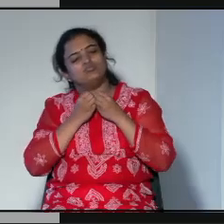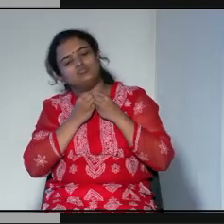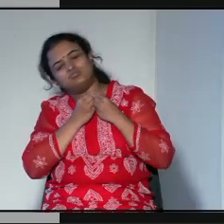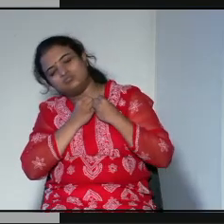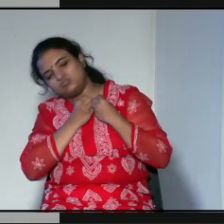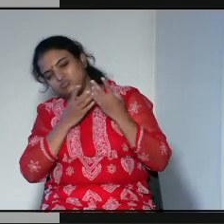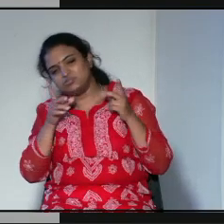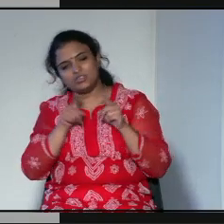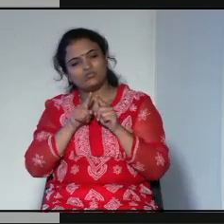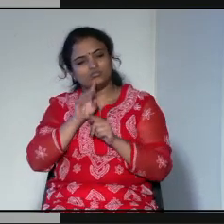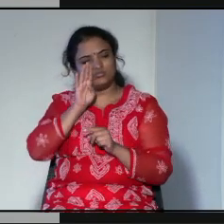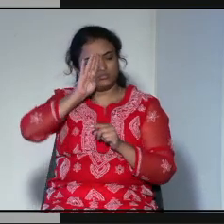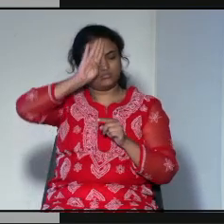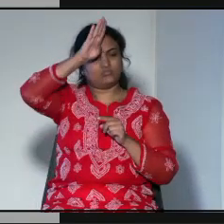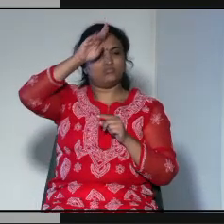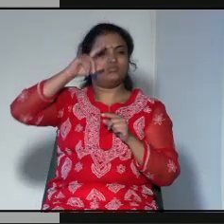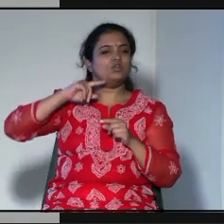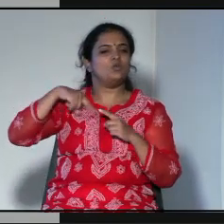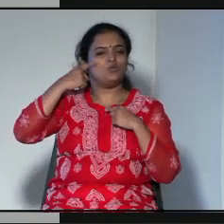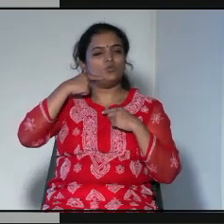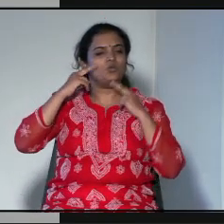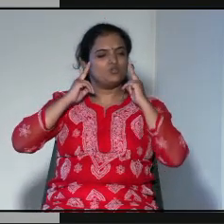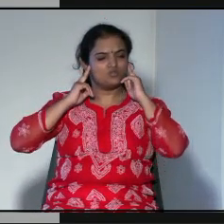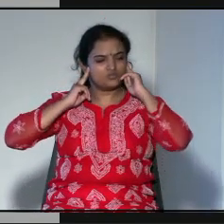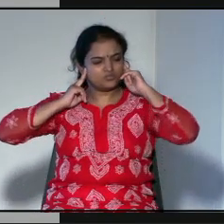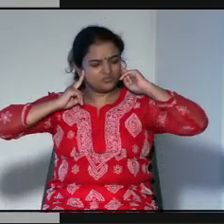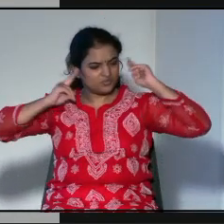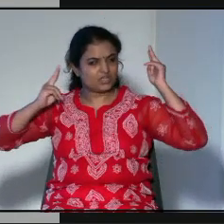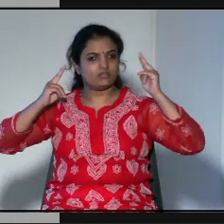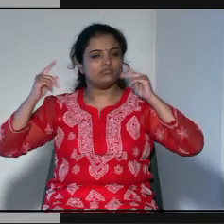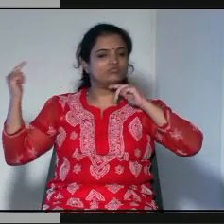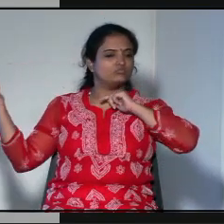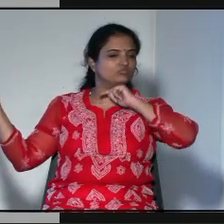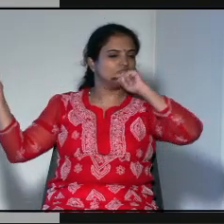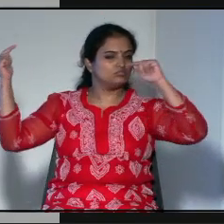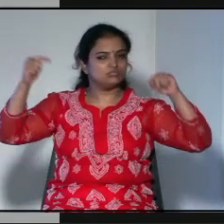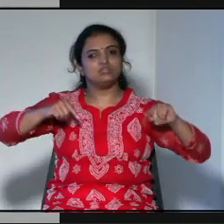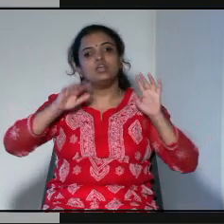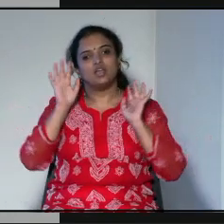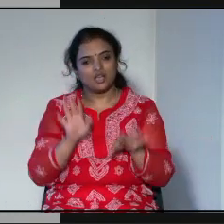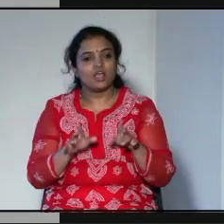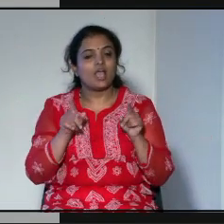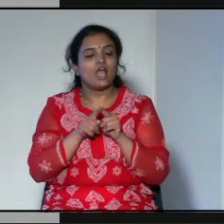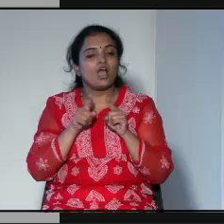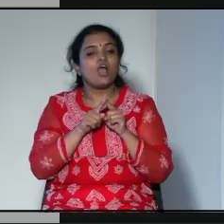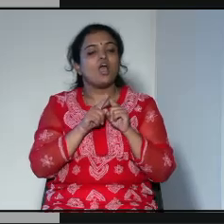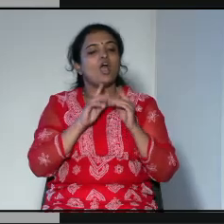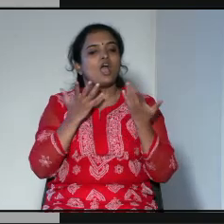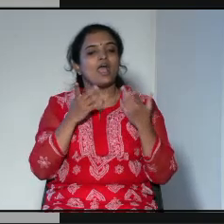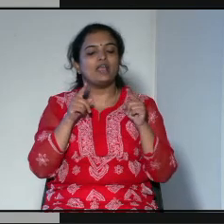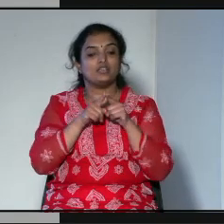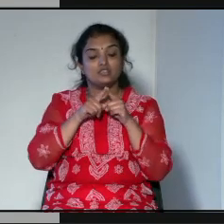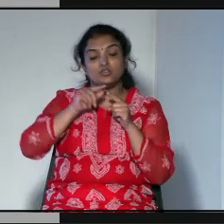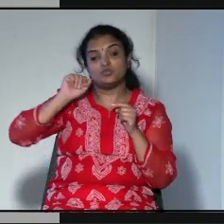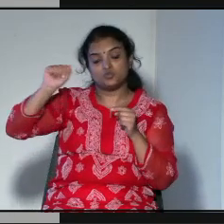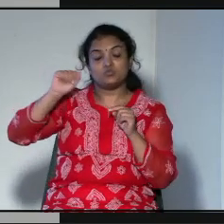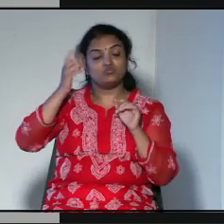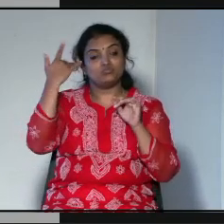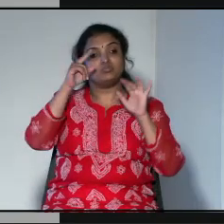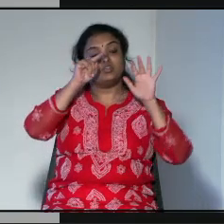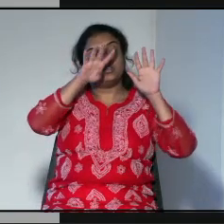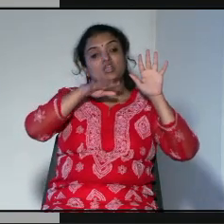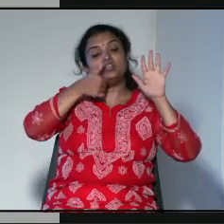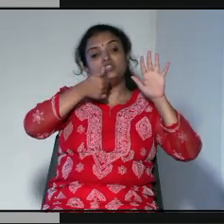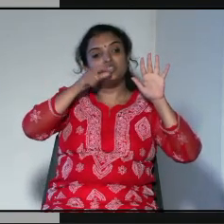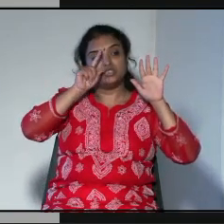legitimacy, with Praveet Chandra coming out of jail and returning after several years to Jagdalpur in 1961